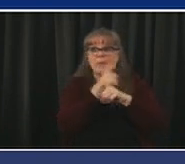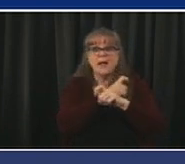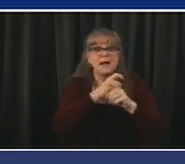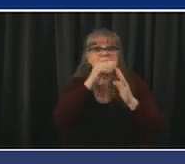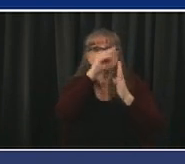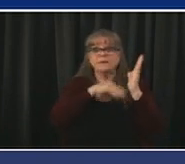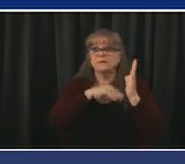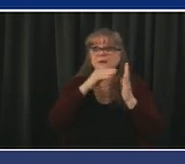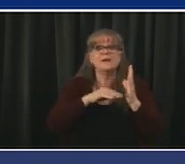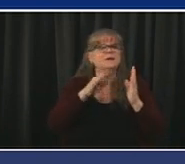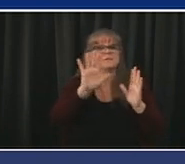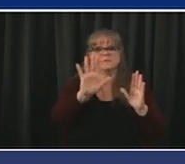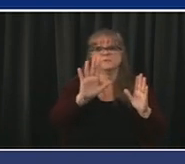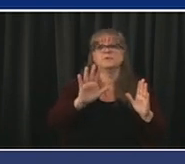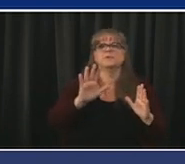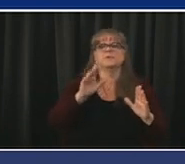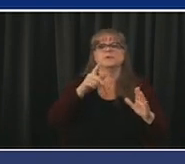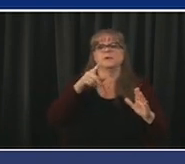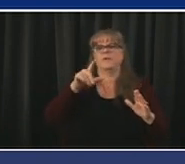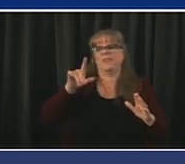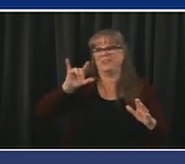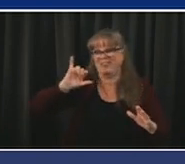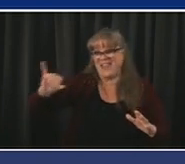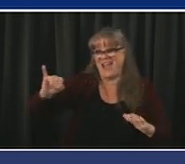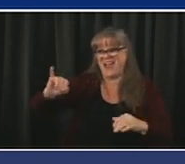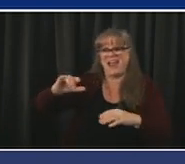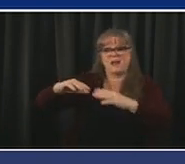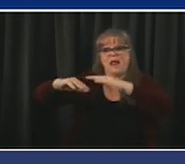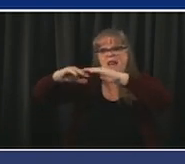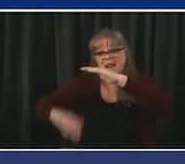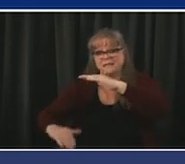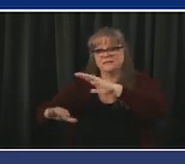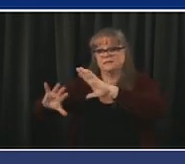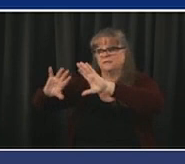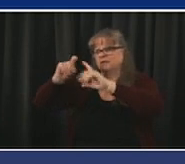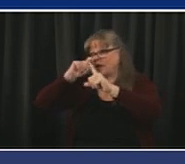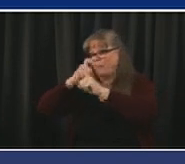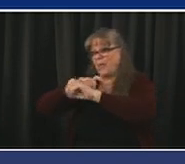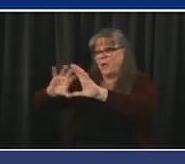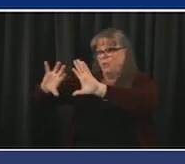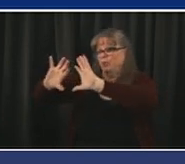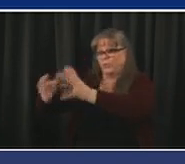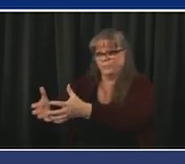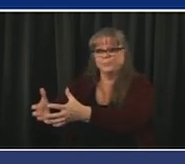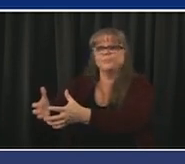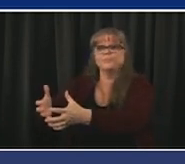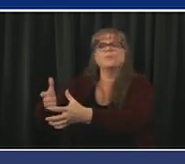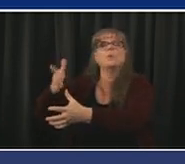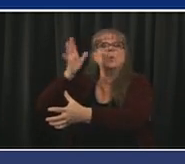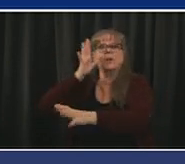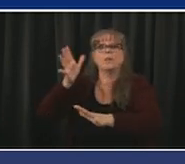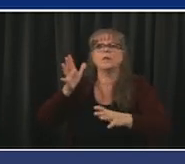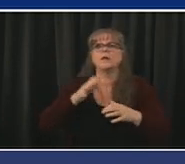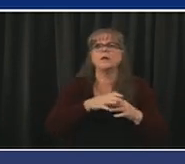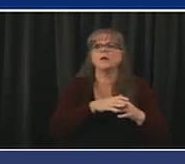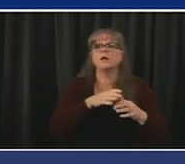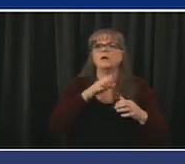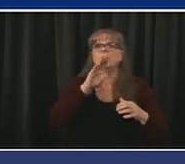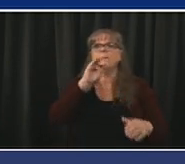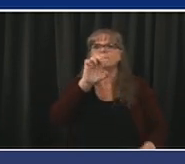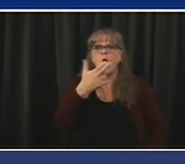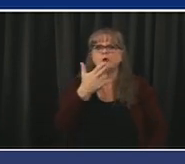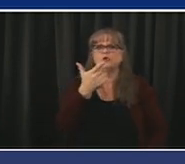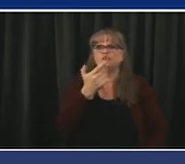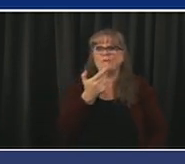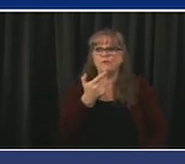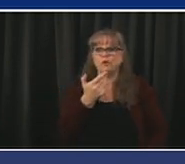that. There might be age segmentation, but March 21st, we have a good group of folks, everybody 50 and up, a